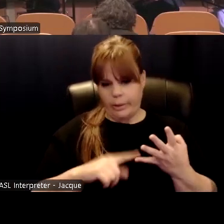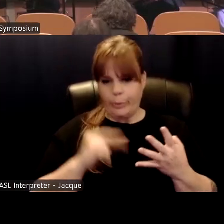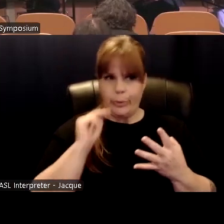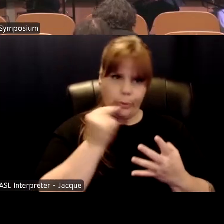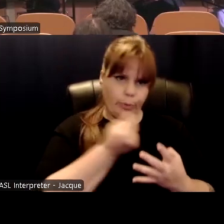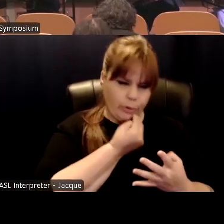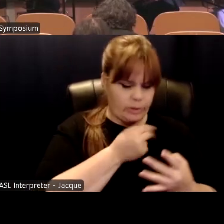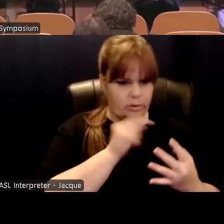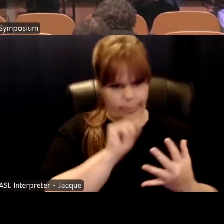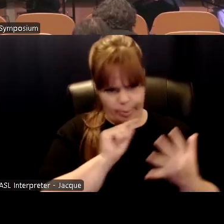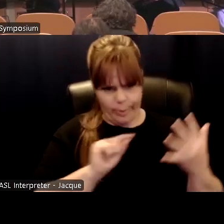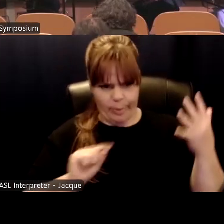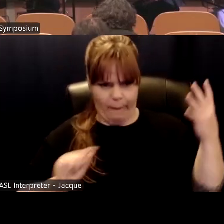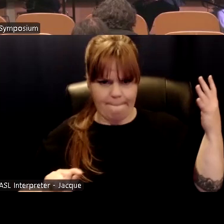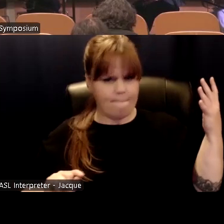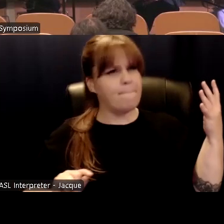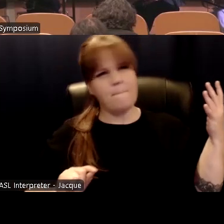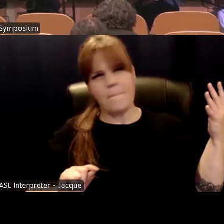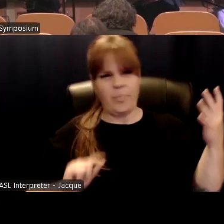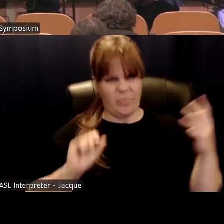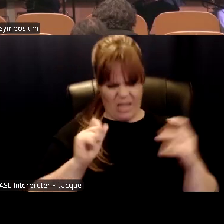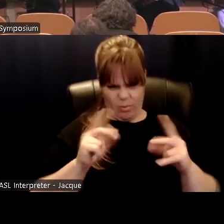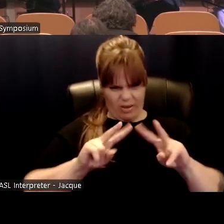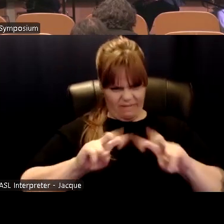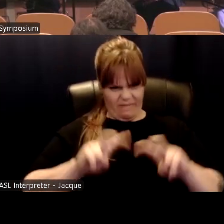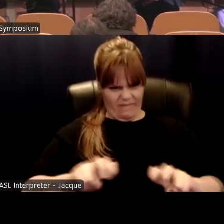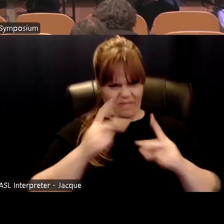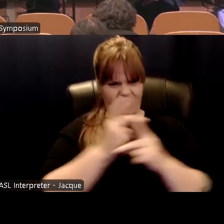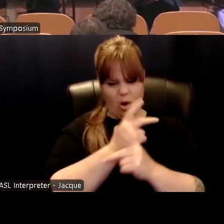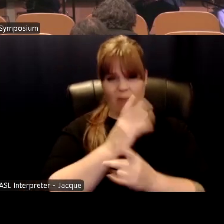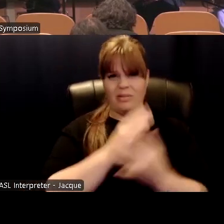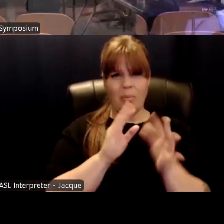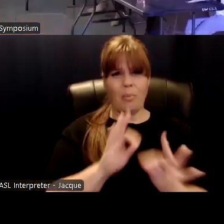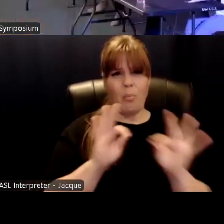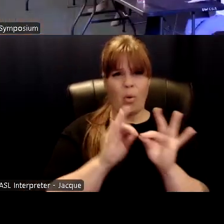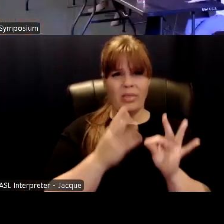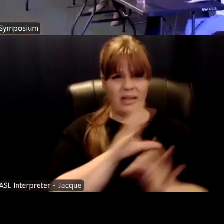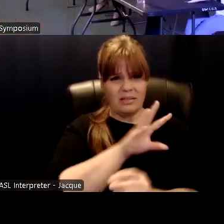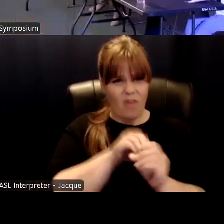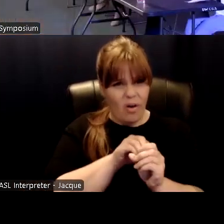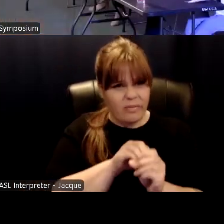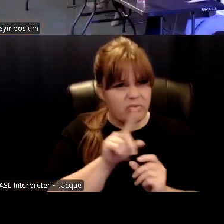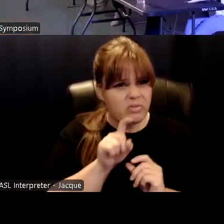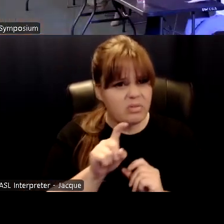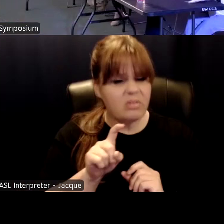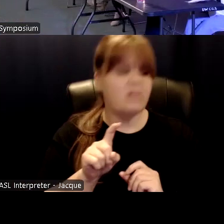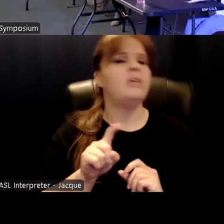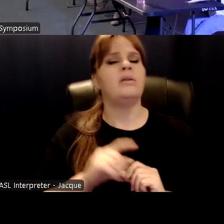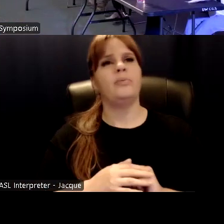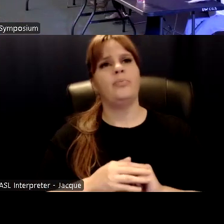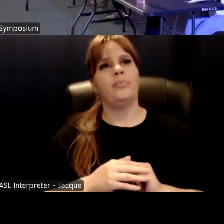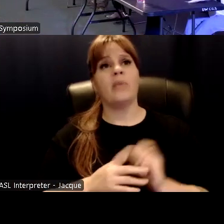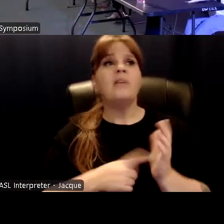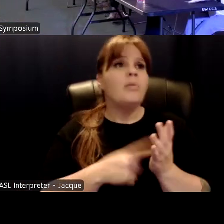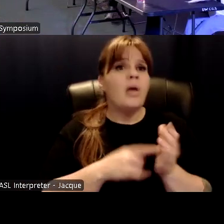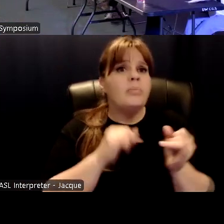to see if we could find some key factors that may seem to be playing. And sometimes their roles, they play a role individually for the person, right? What